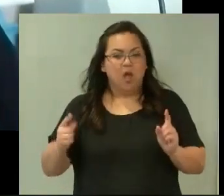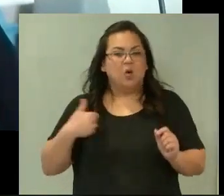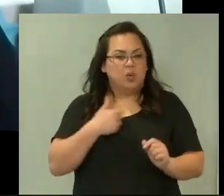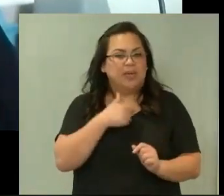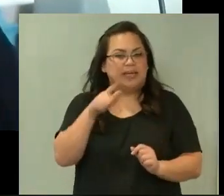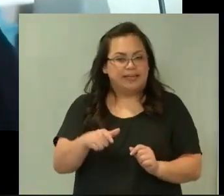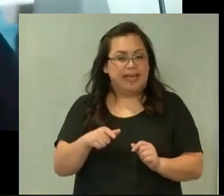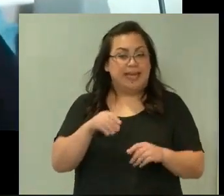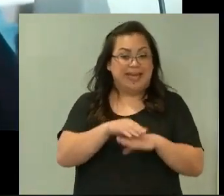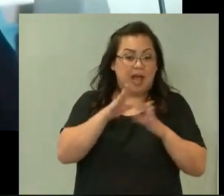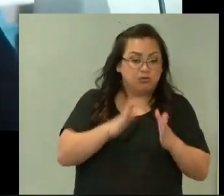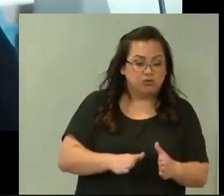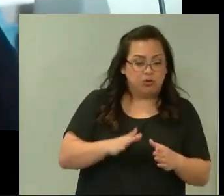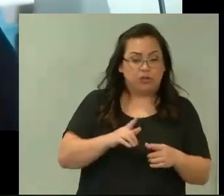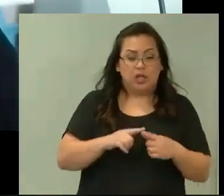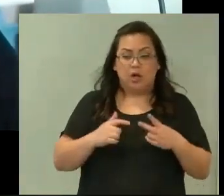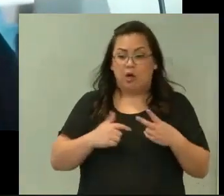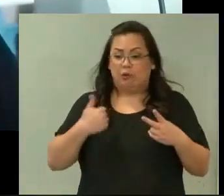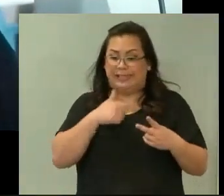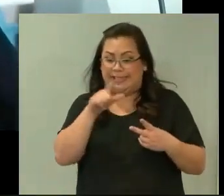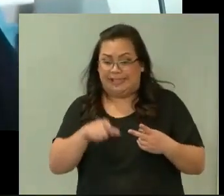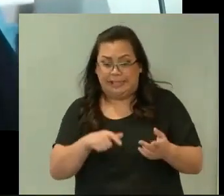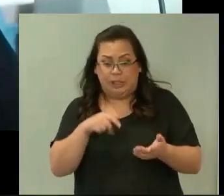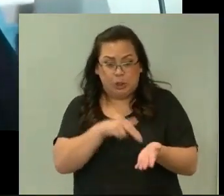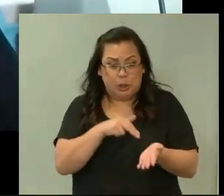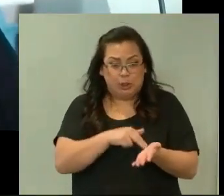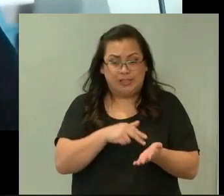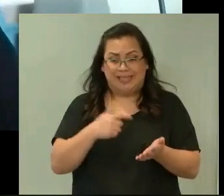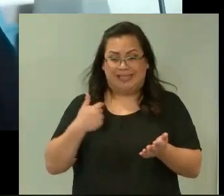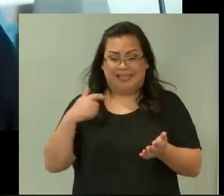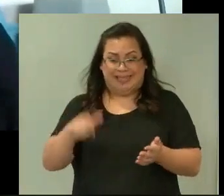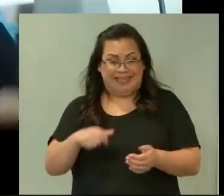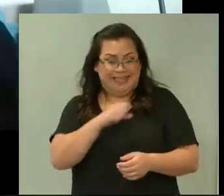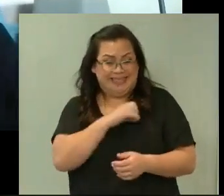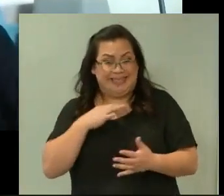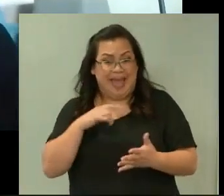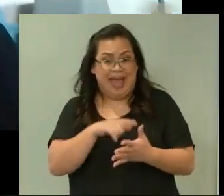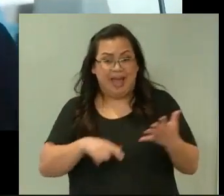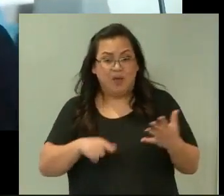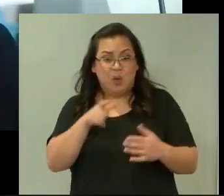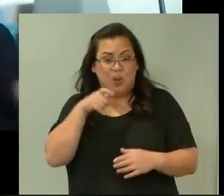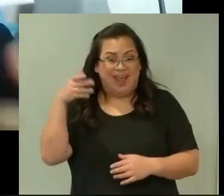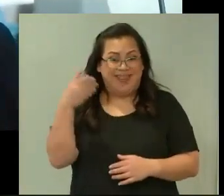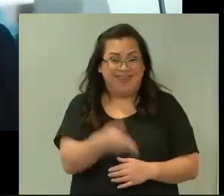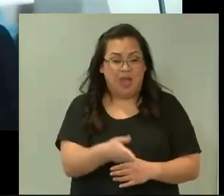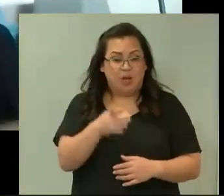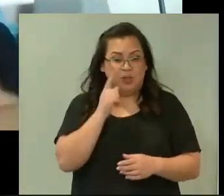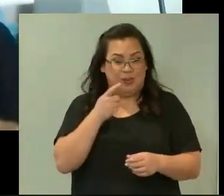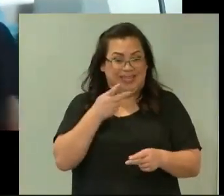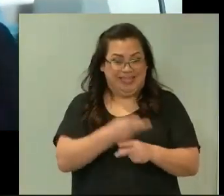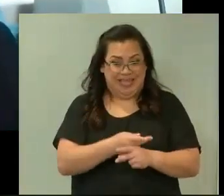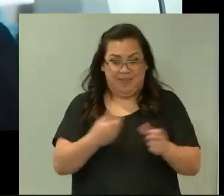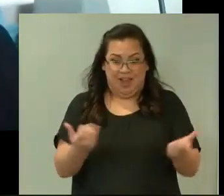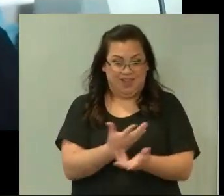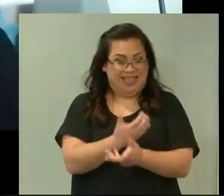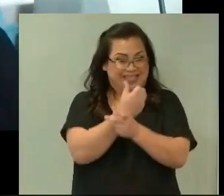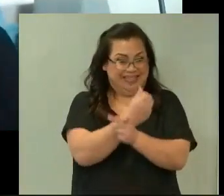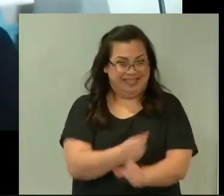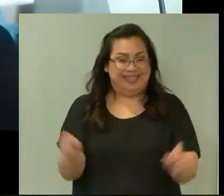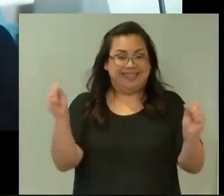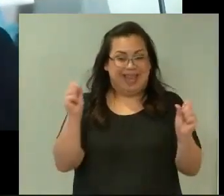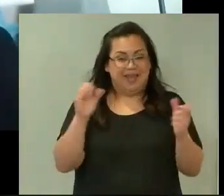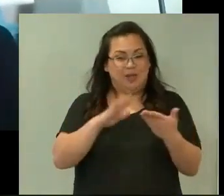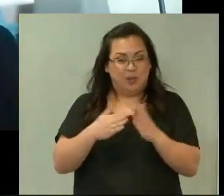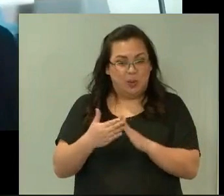need counselors, we need nurses, we need personnel that are going to help maintain a safe school community